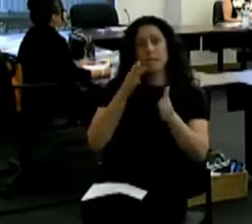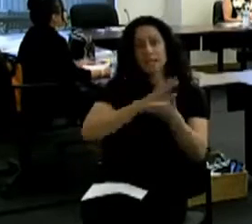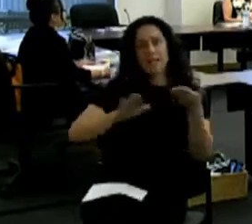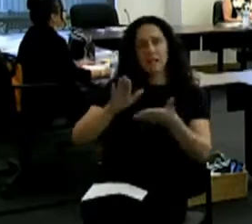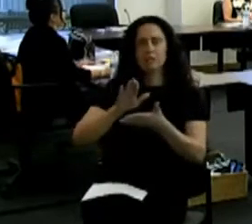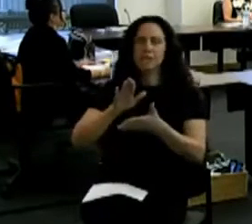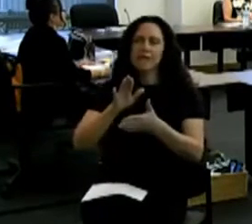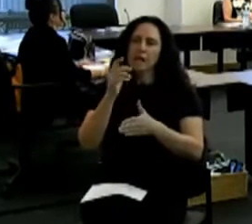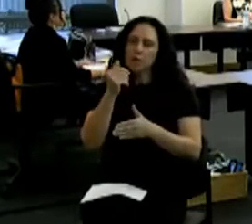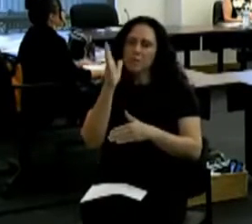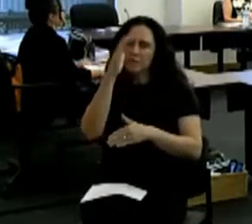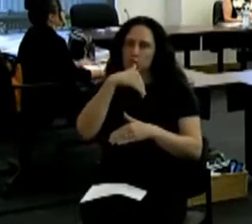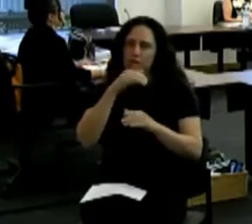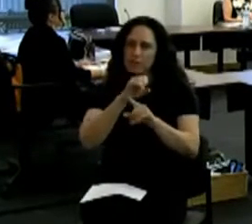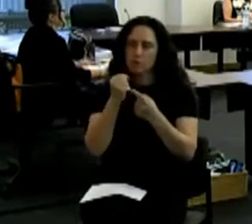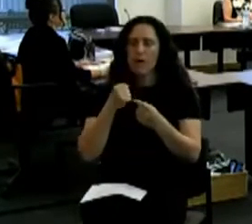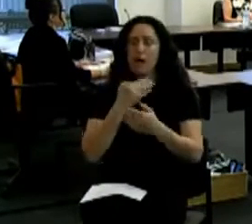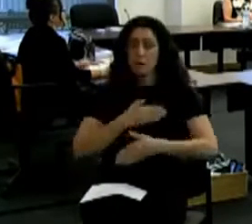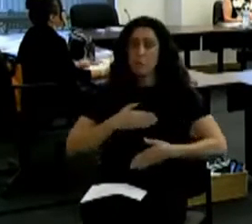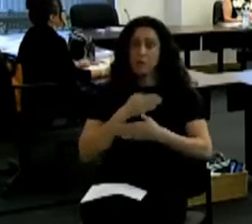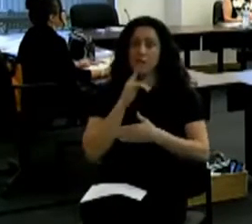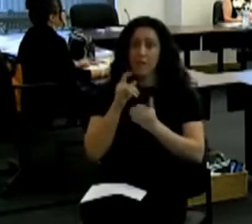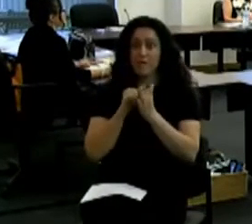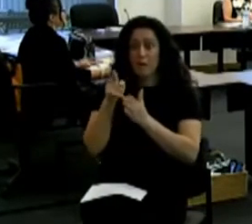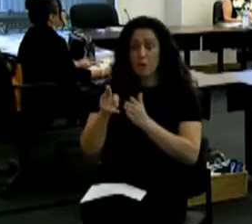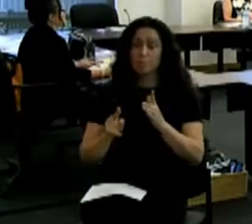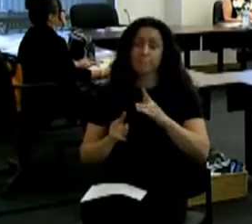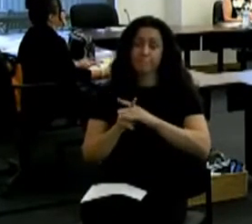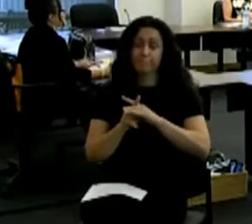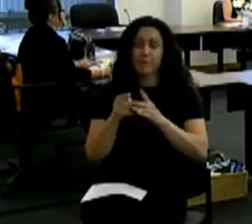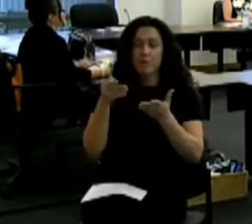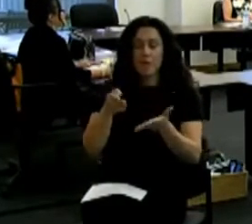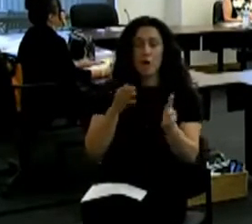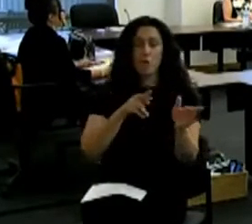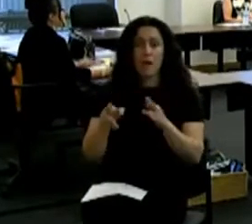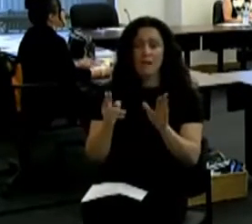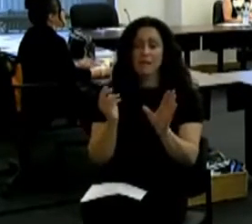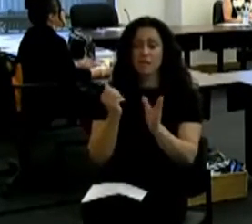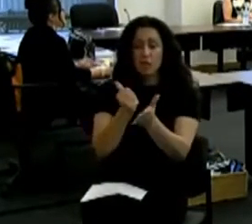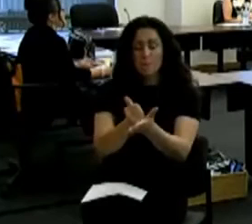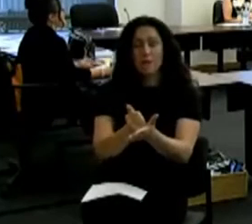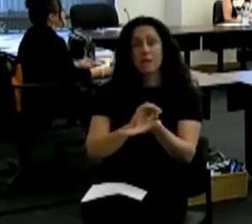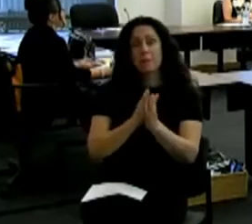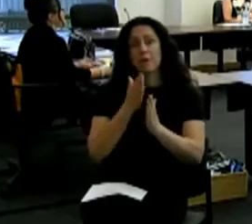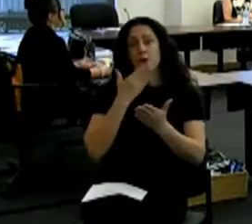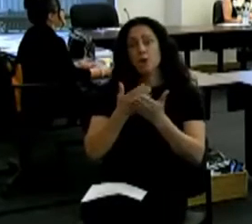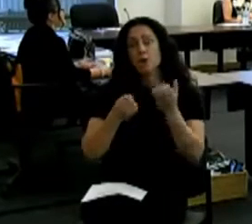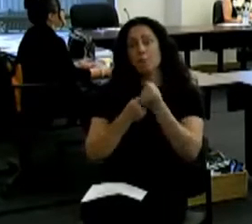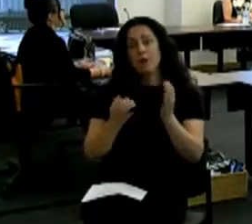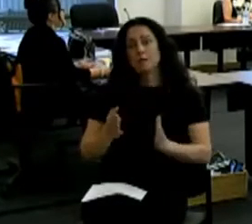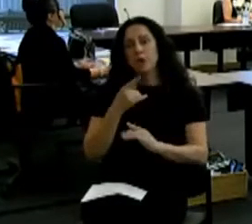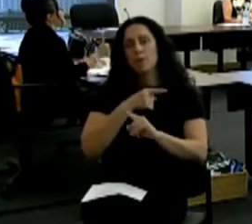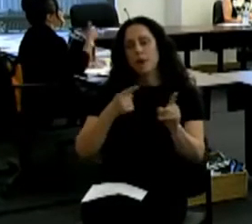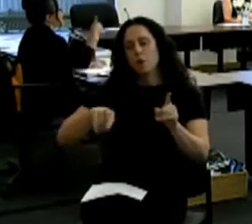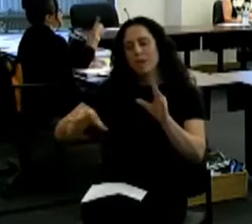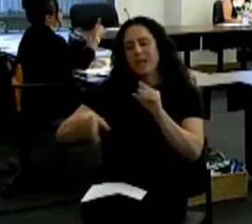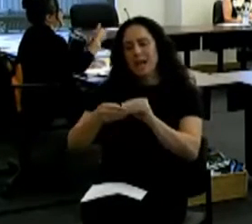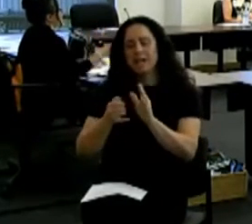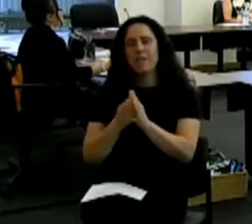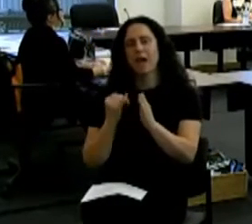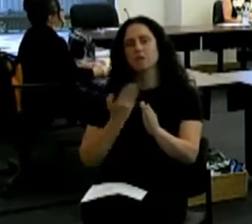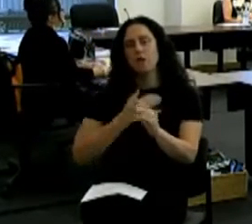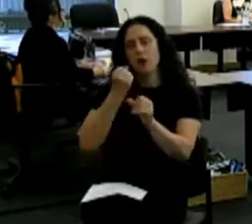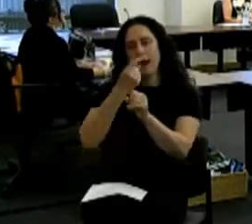fluky situation. And I do appreciate the fact that you were there and ready to jump in and be a good ambassador. But since then, we did add that to our annual